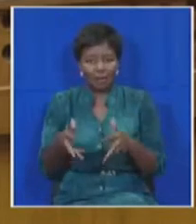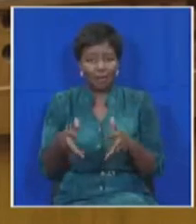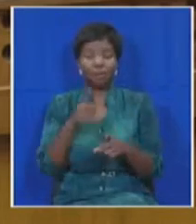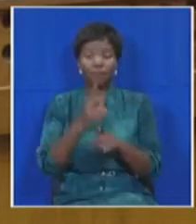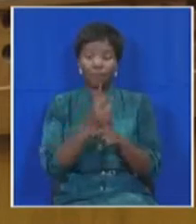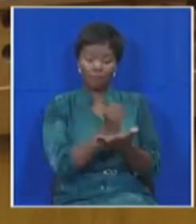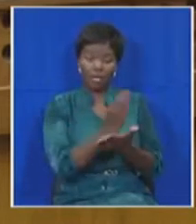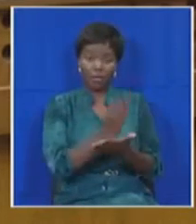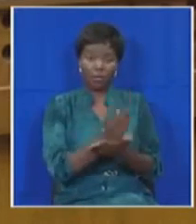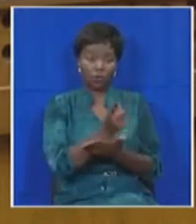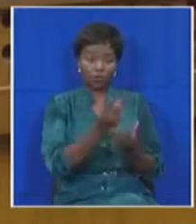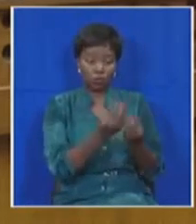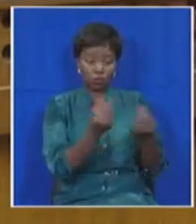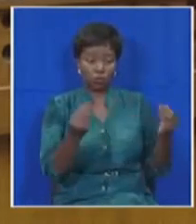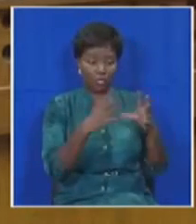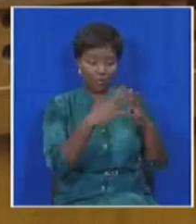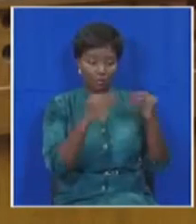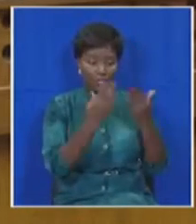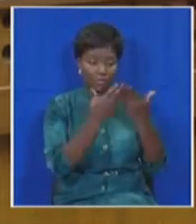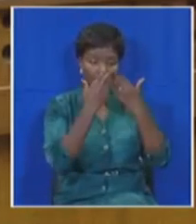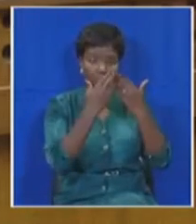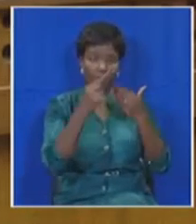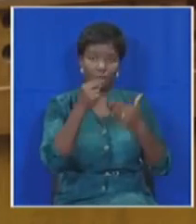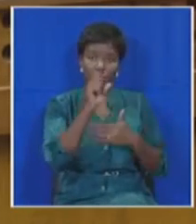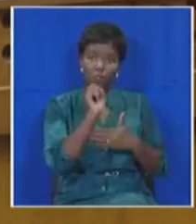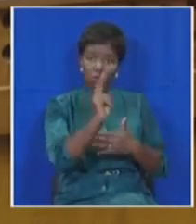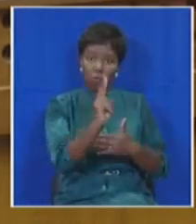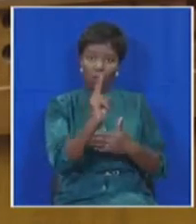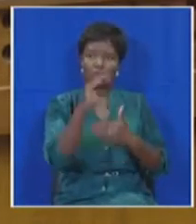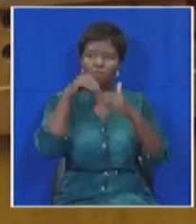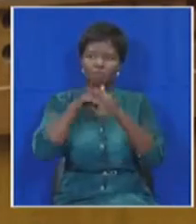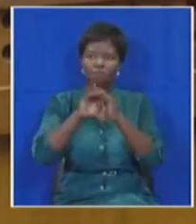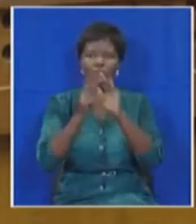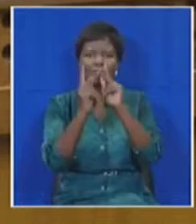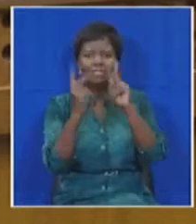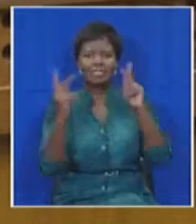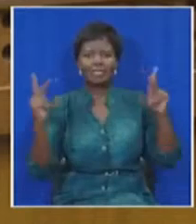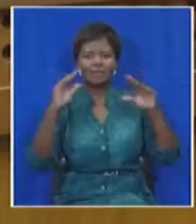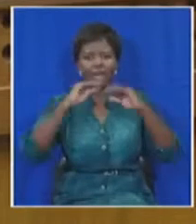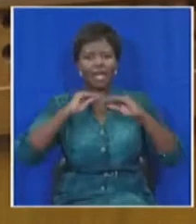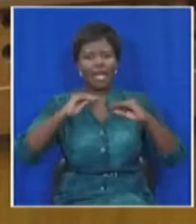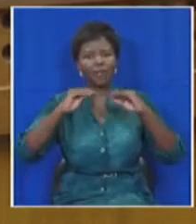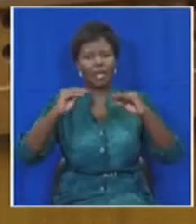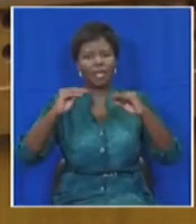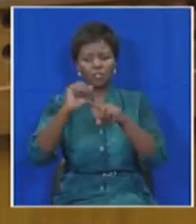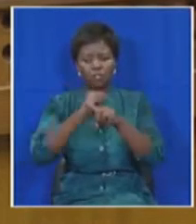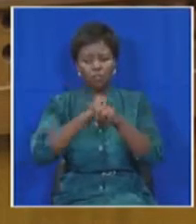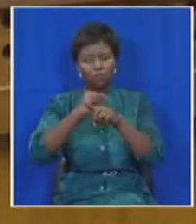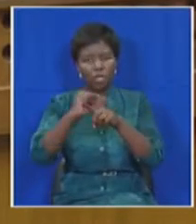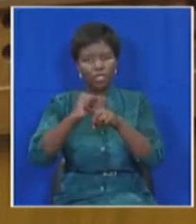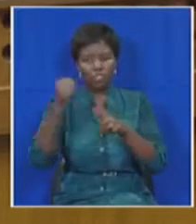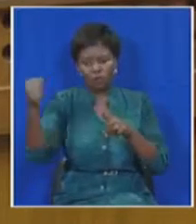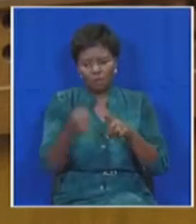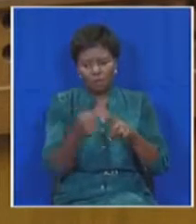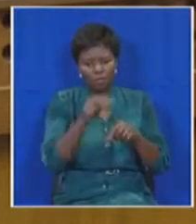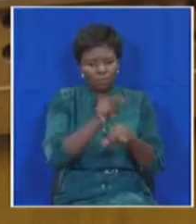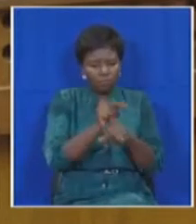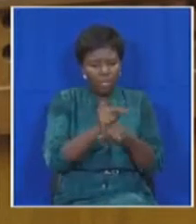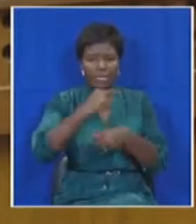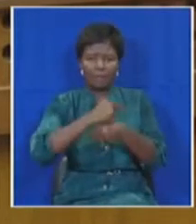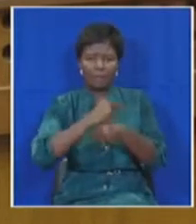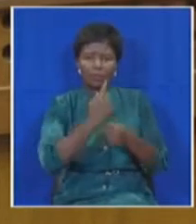their chances of finding work through a host of diverse education, training, and internship options. Those qualifying